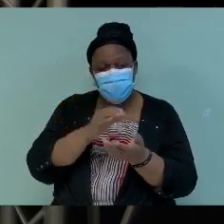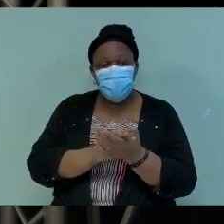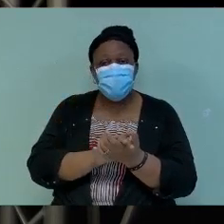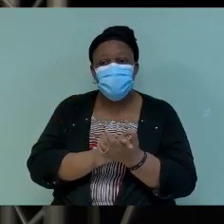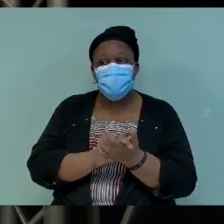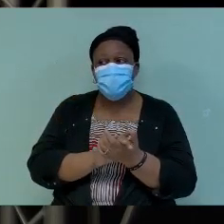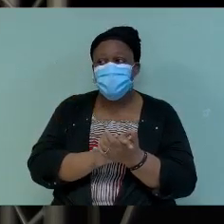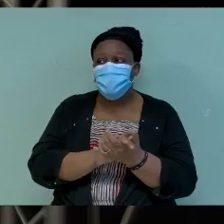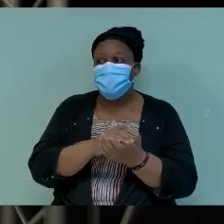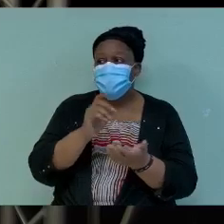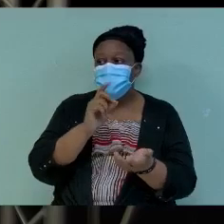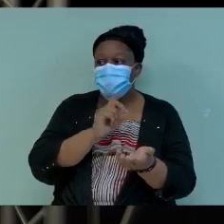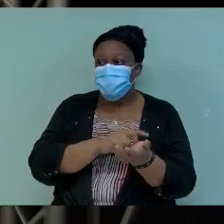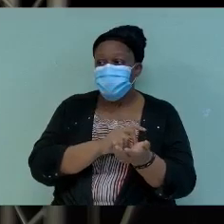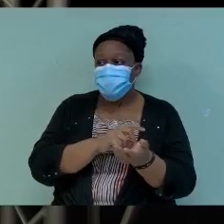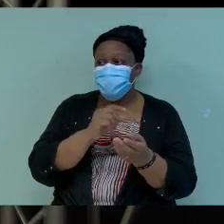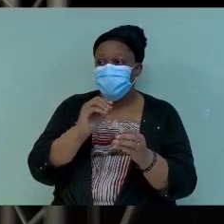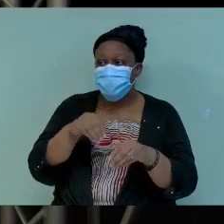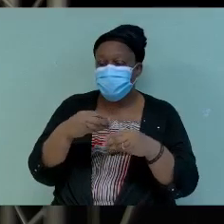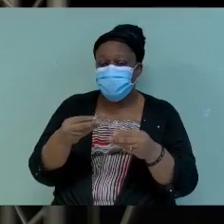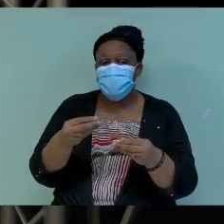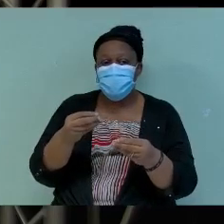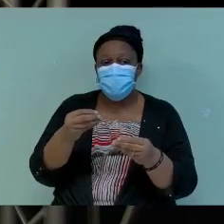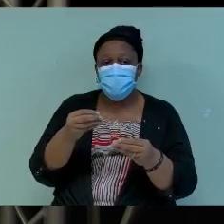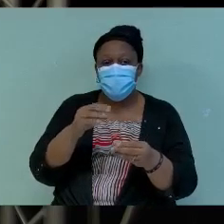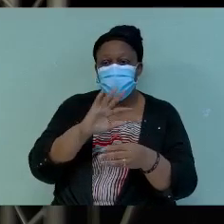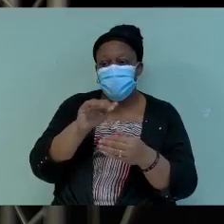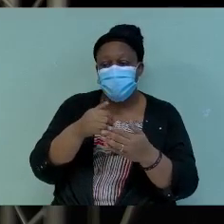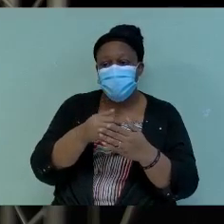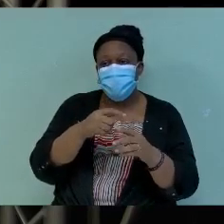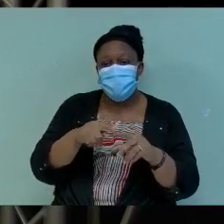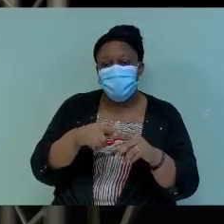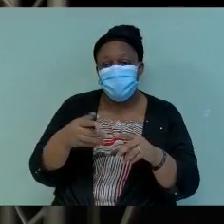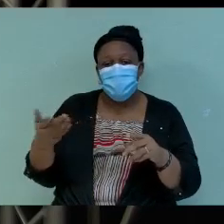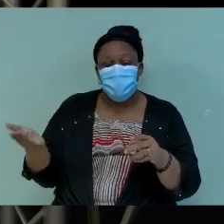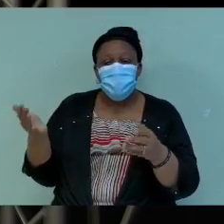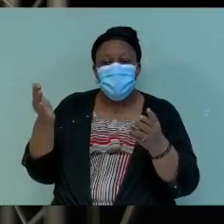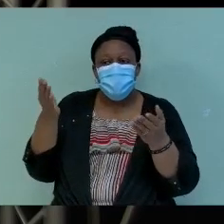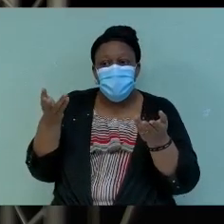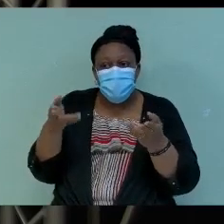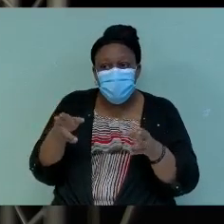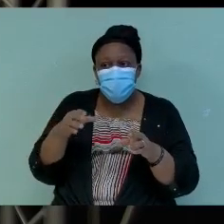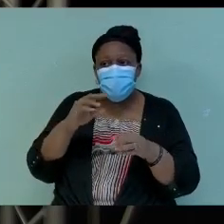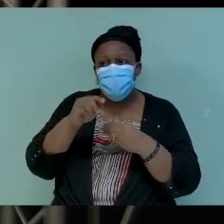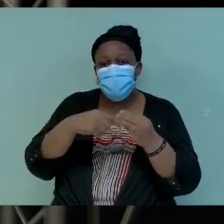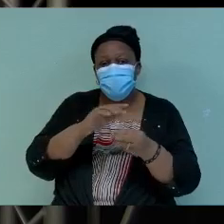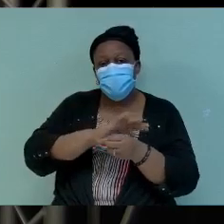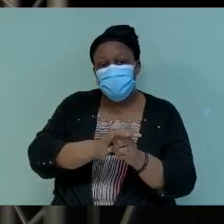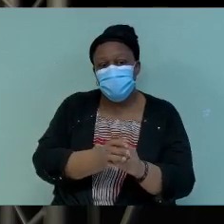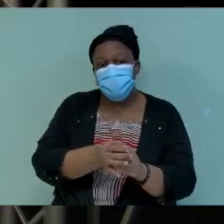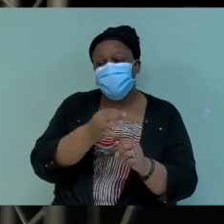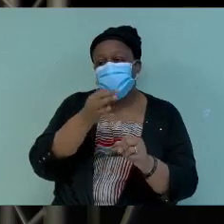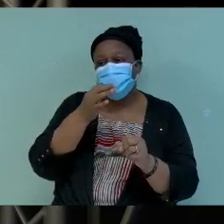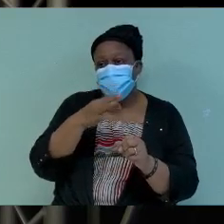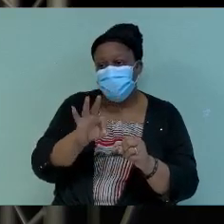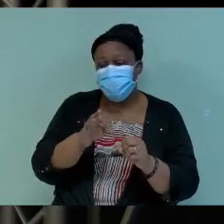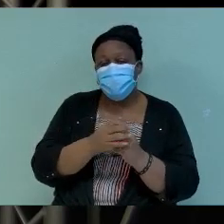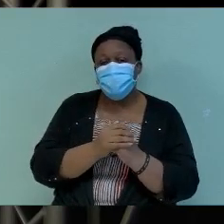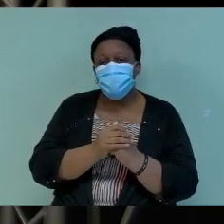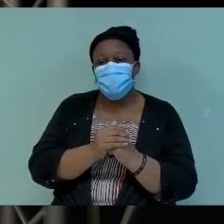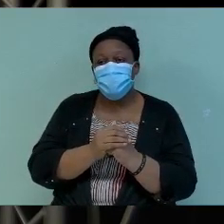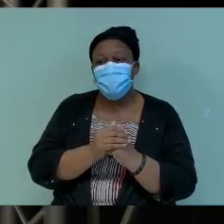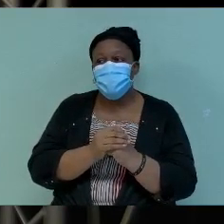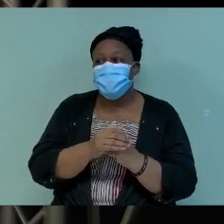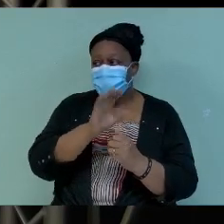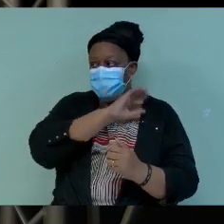Marissa Carty, PRO for the Health Emergency Operations Center, Superintendent